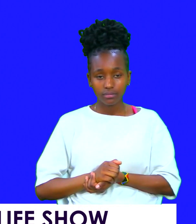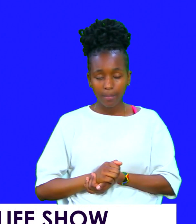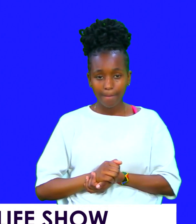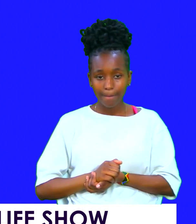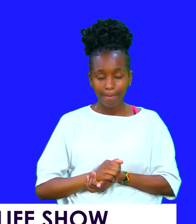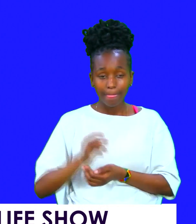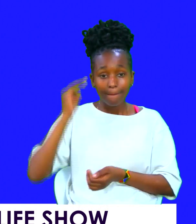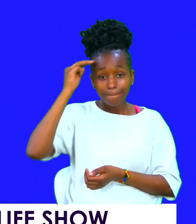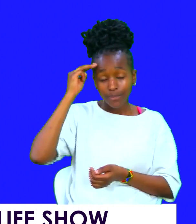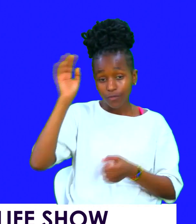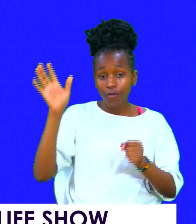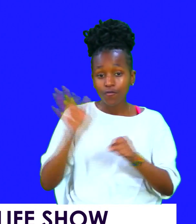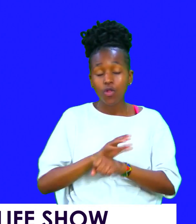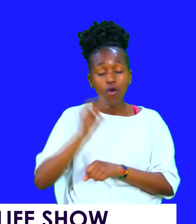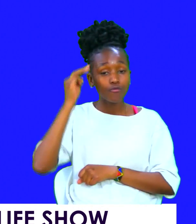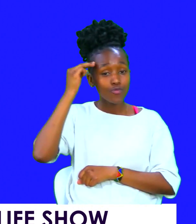Brains are full of wisdom.